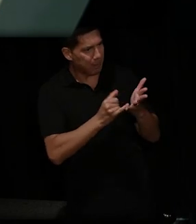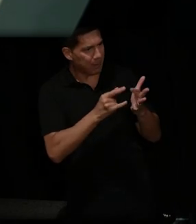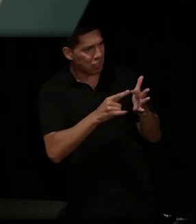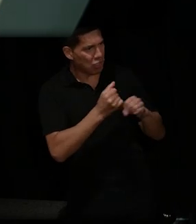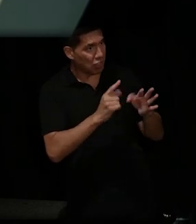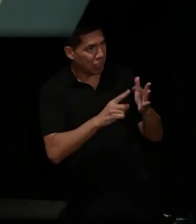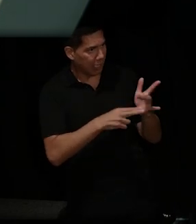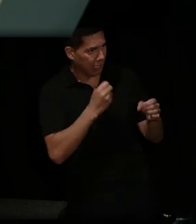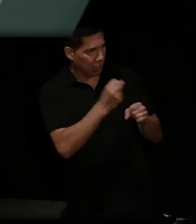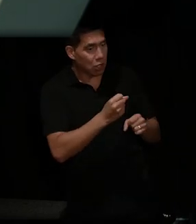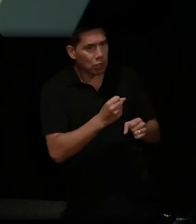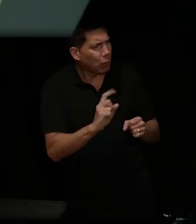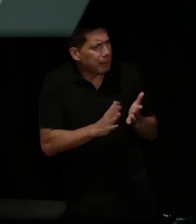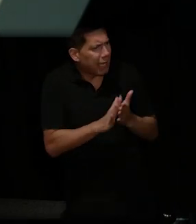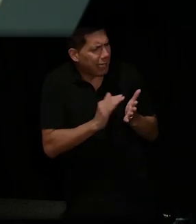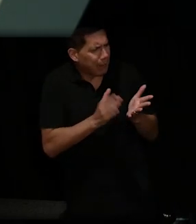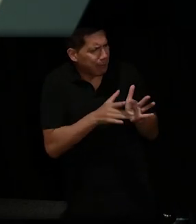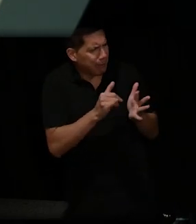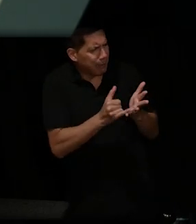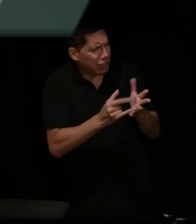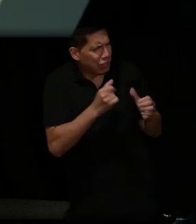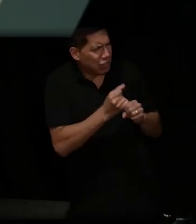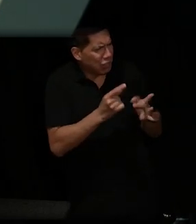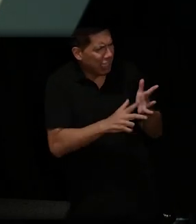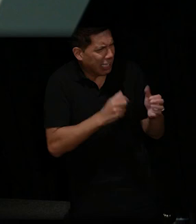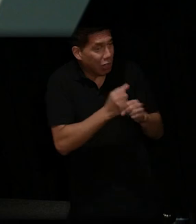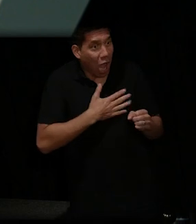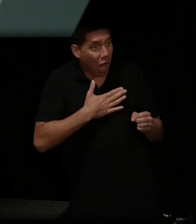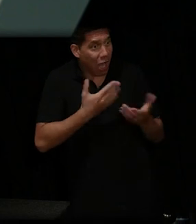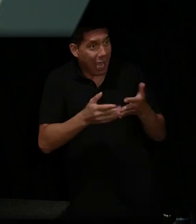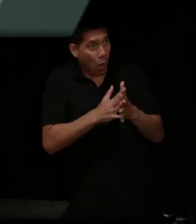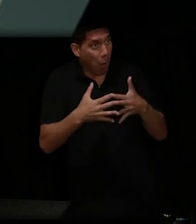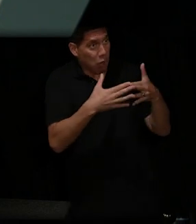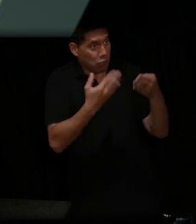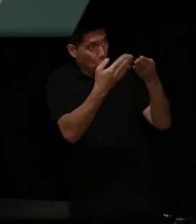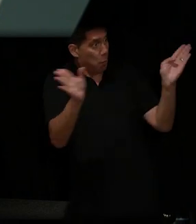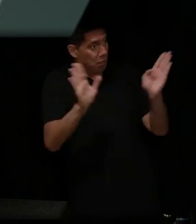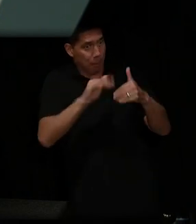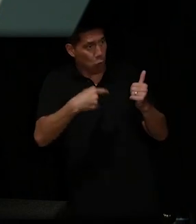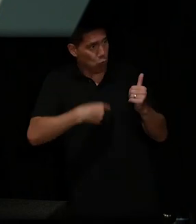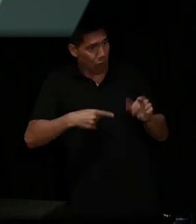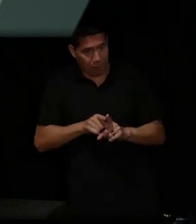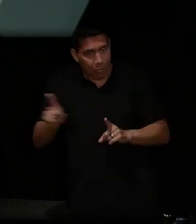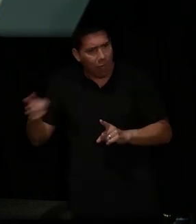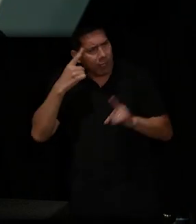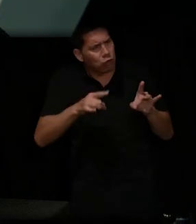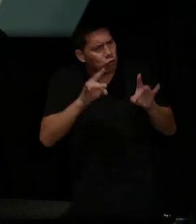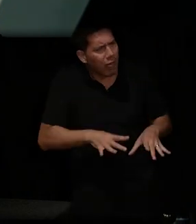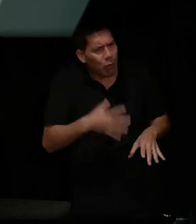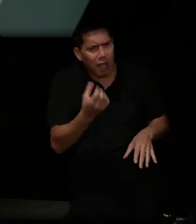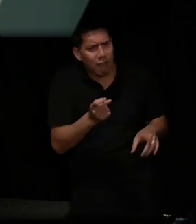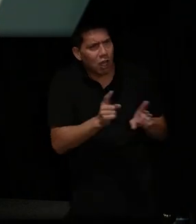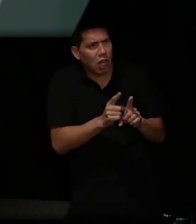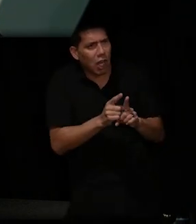Tell us what that is. I love how open America is about a role like this. I think in Australia, we'd probably give it a slightly